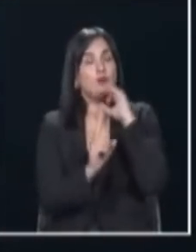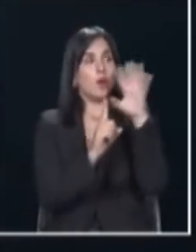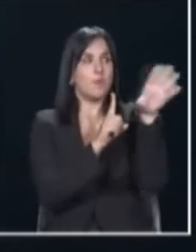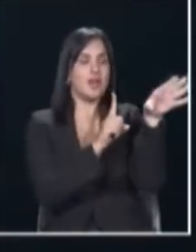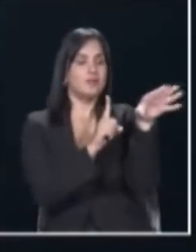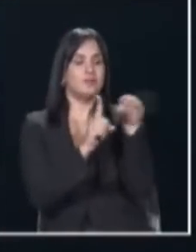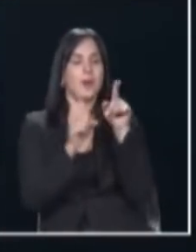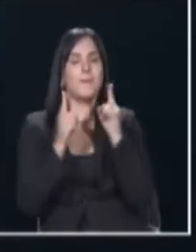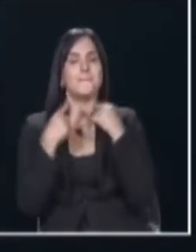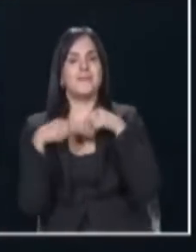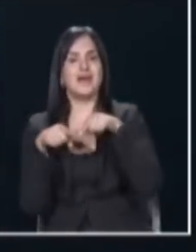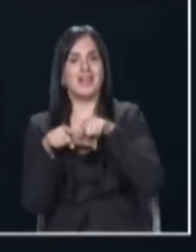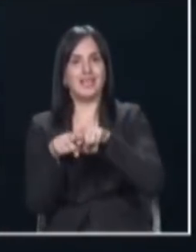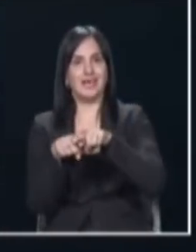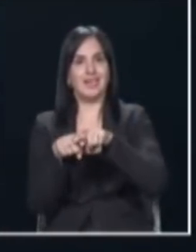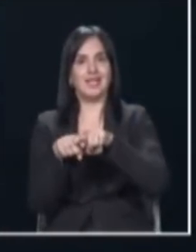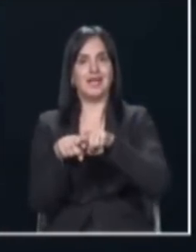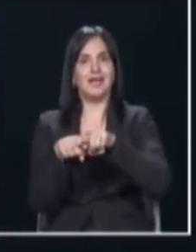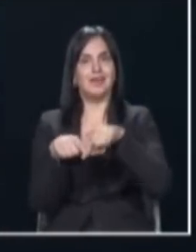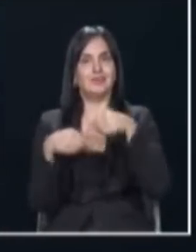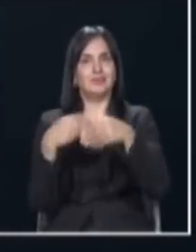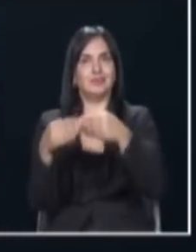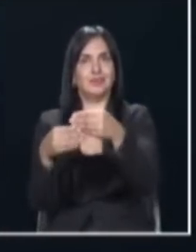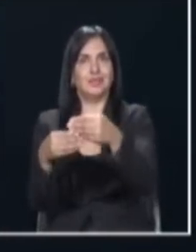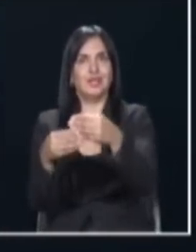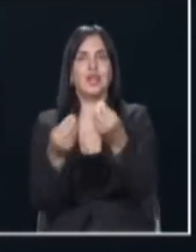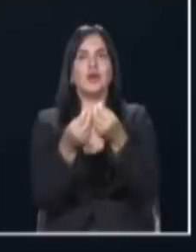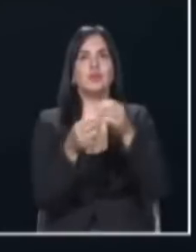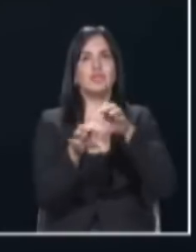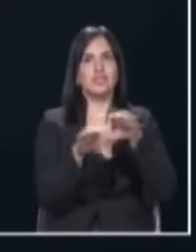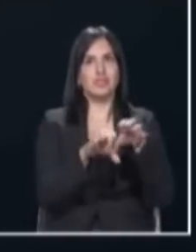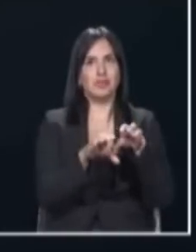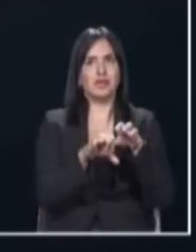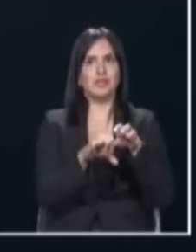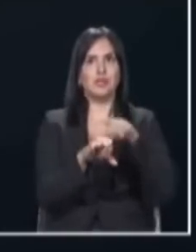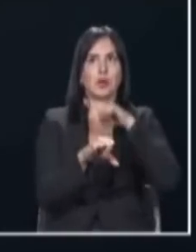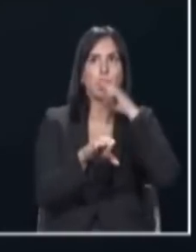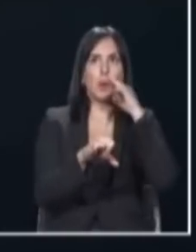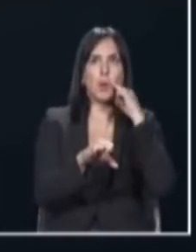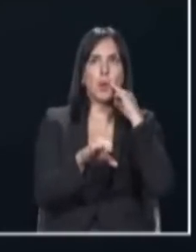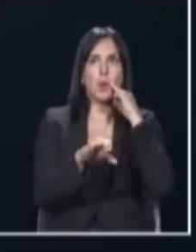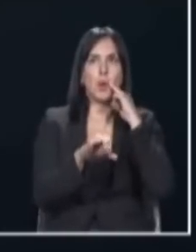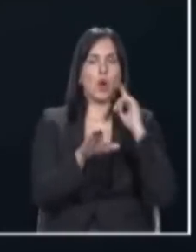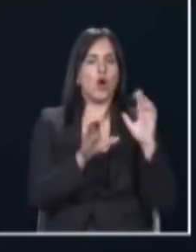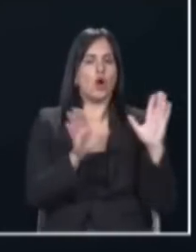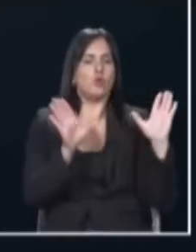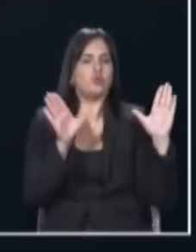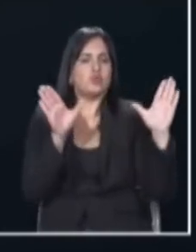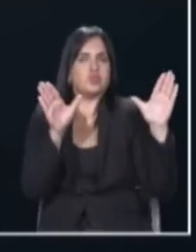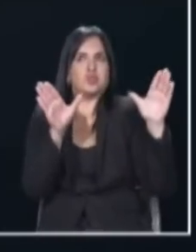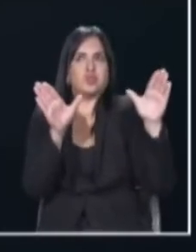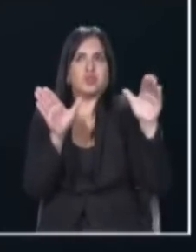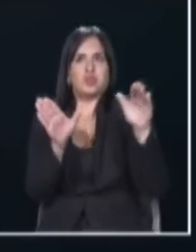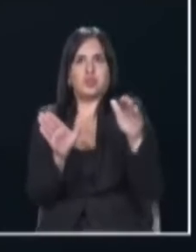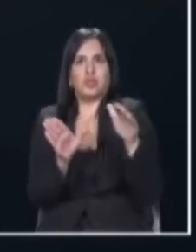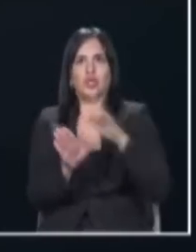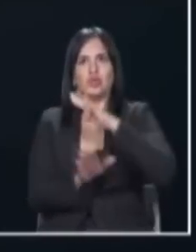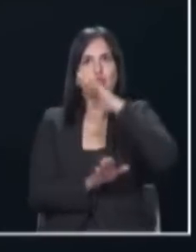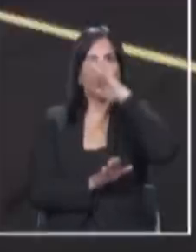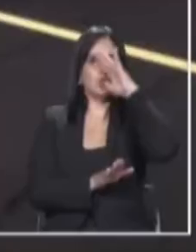successful reproduction in many species males will display colorful plumage or other features that are attractive to